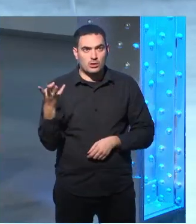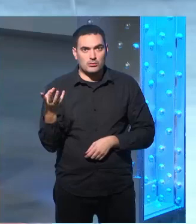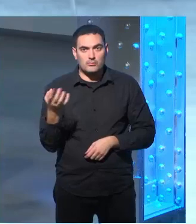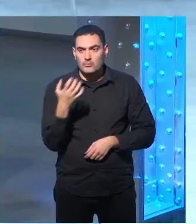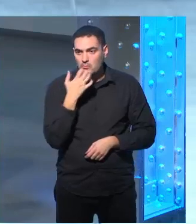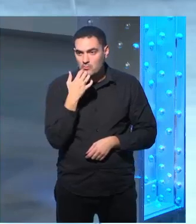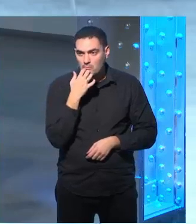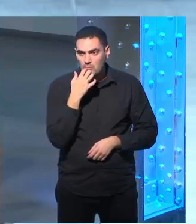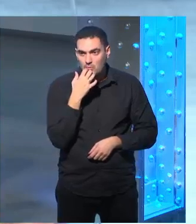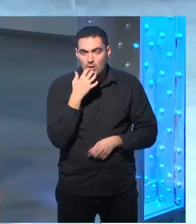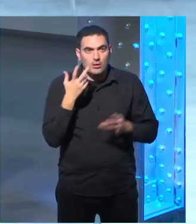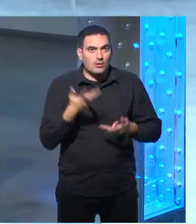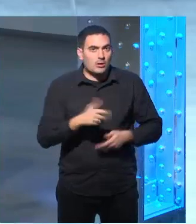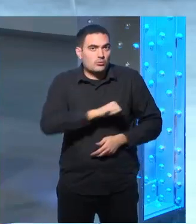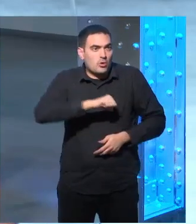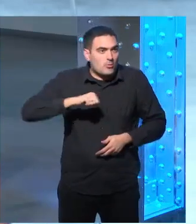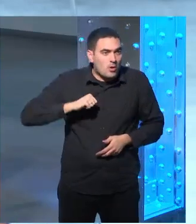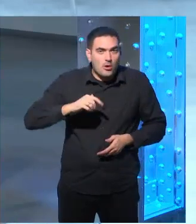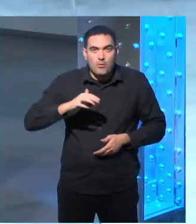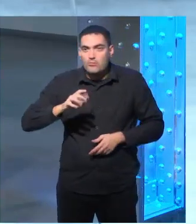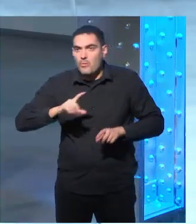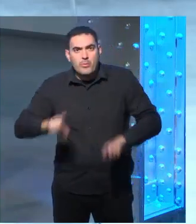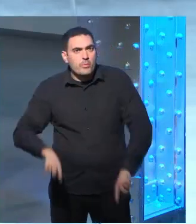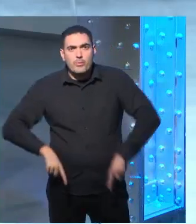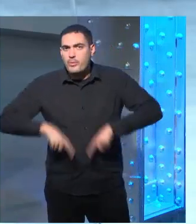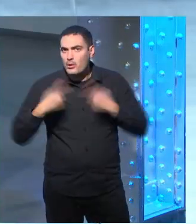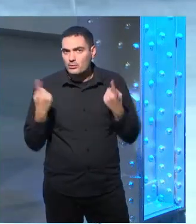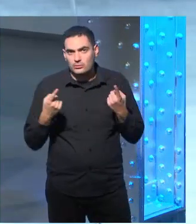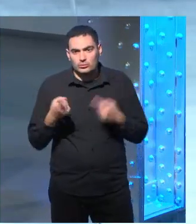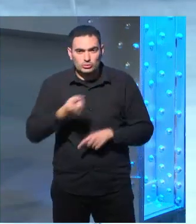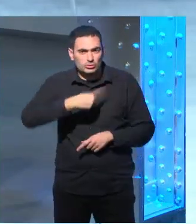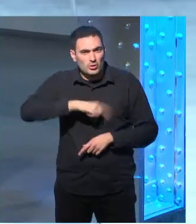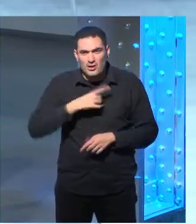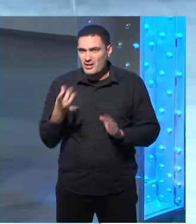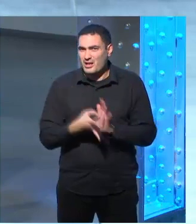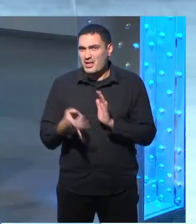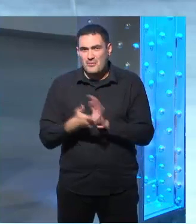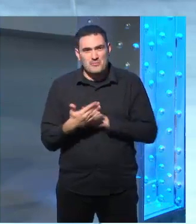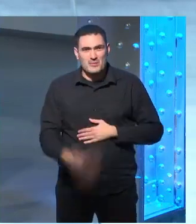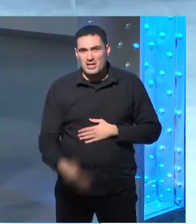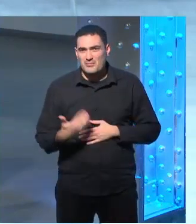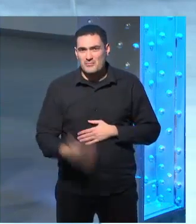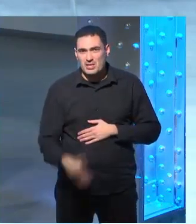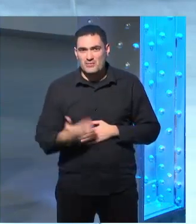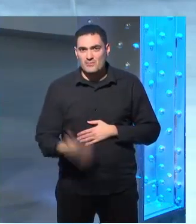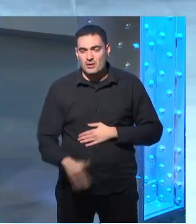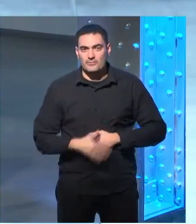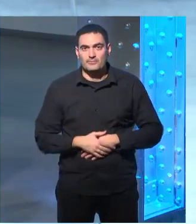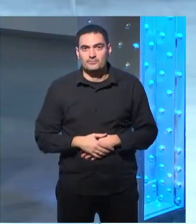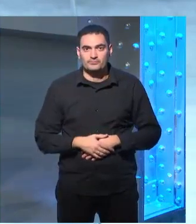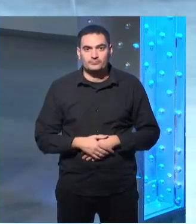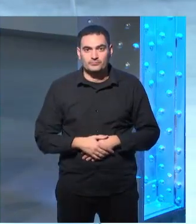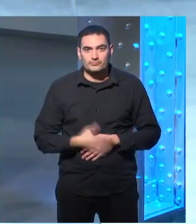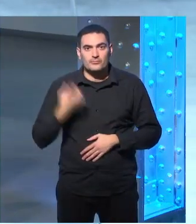change several times from a company to another, or maybe they will become freelancers, etc. Carl said it very well. It's